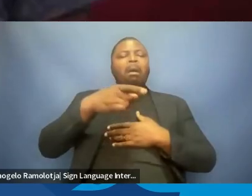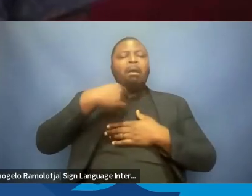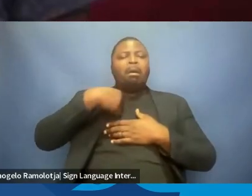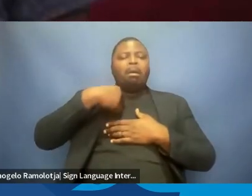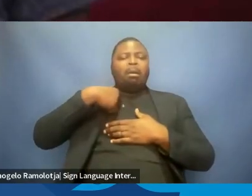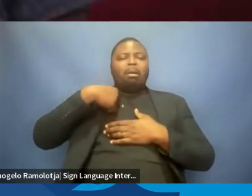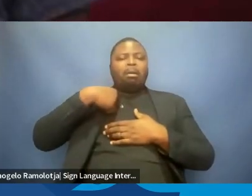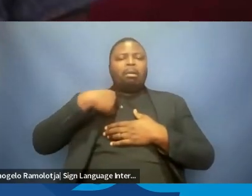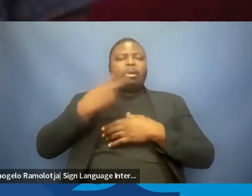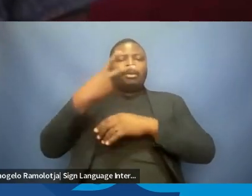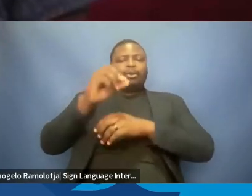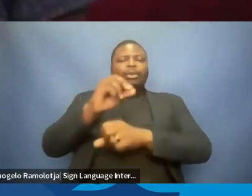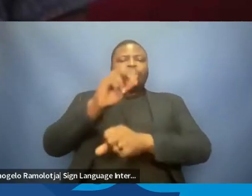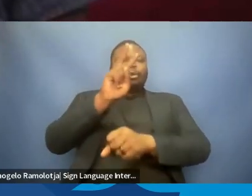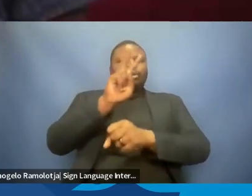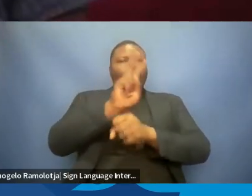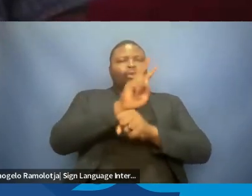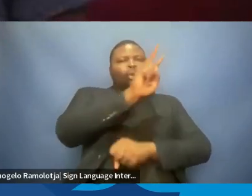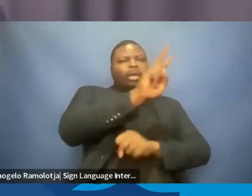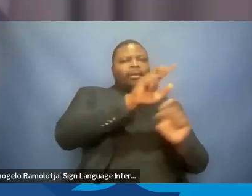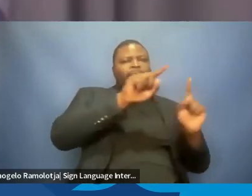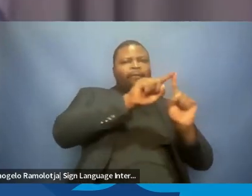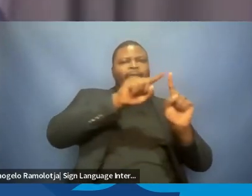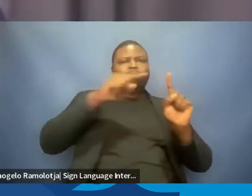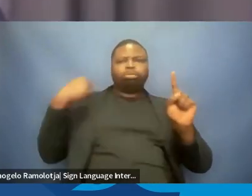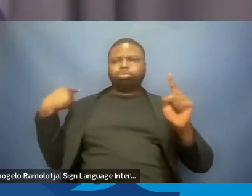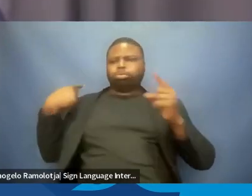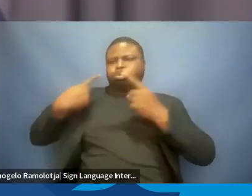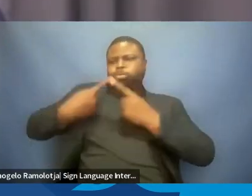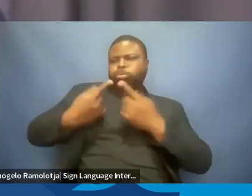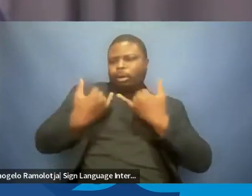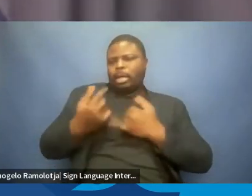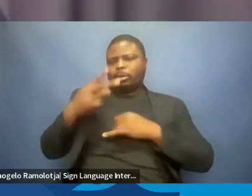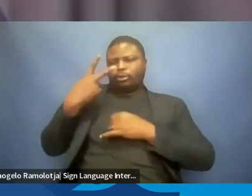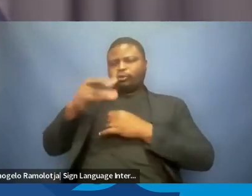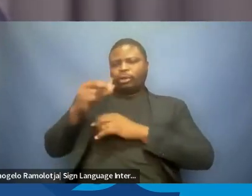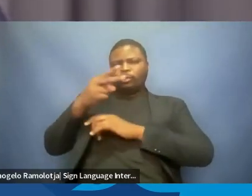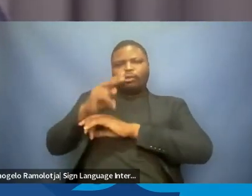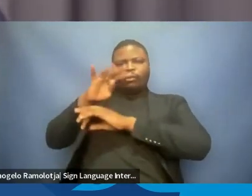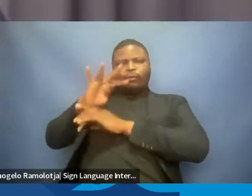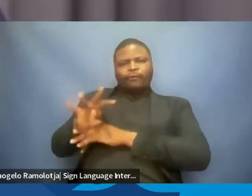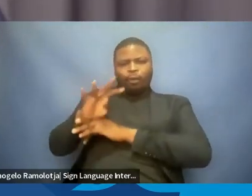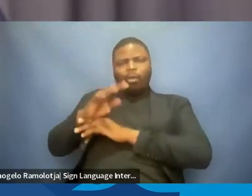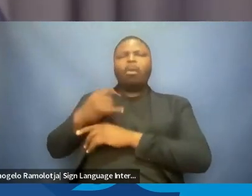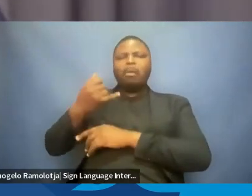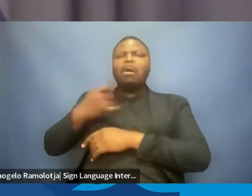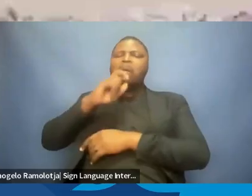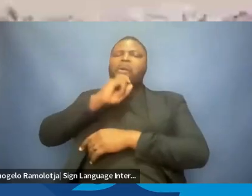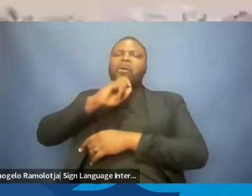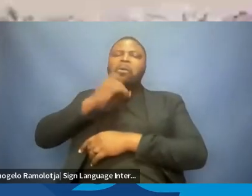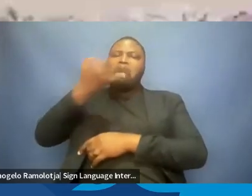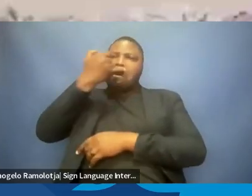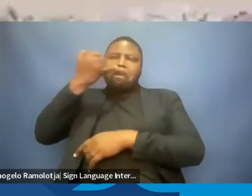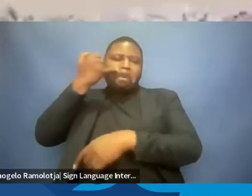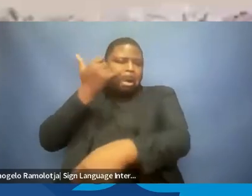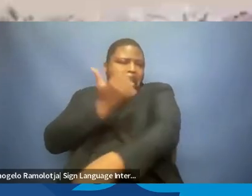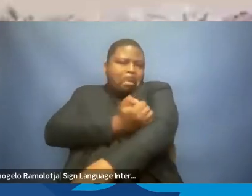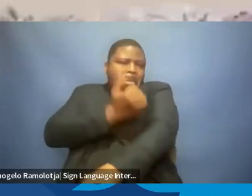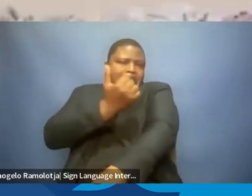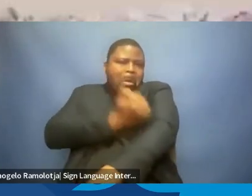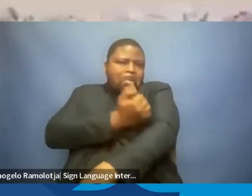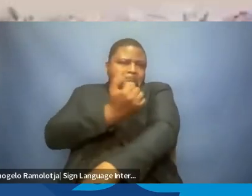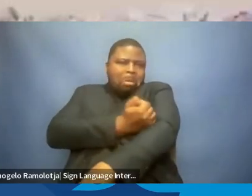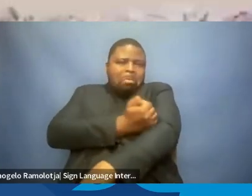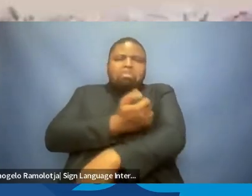until this year, 2024. I was injecting myself, I was using heroin.